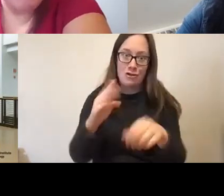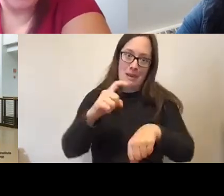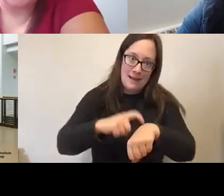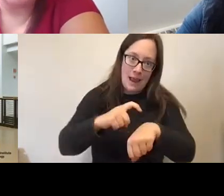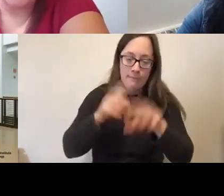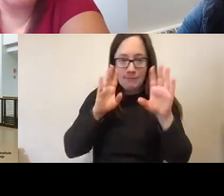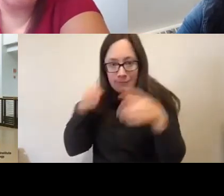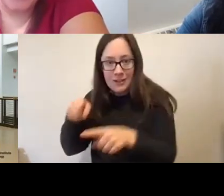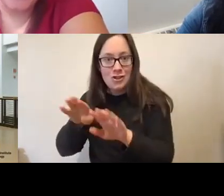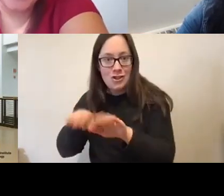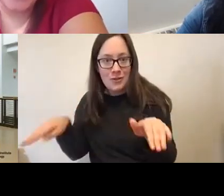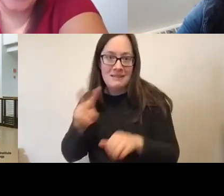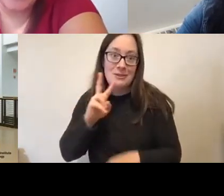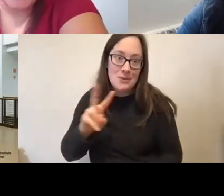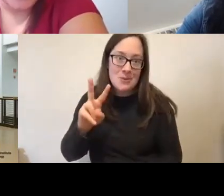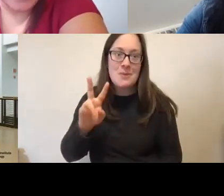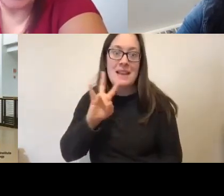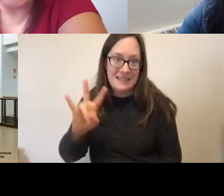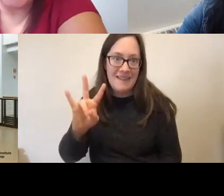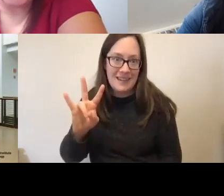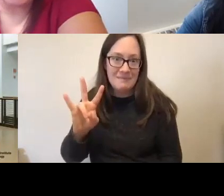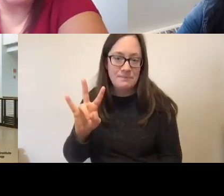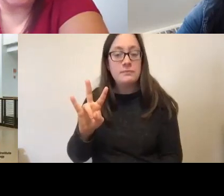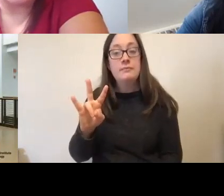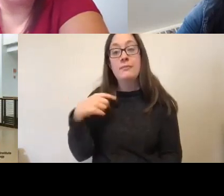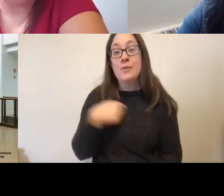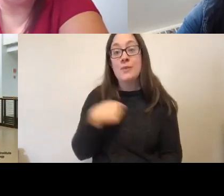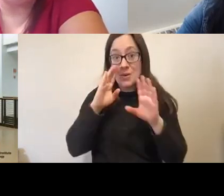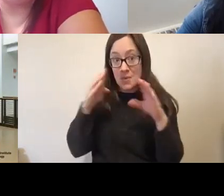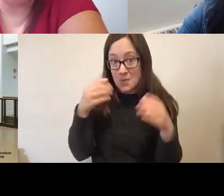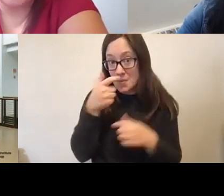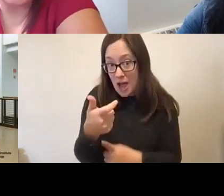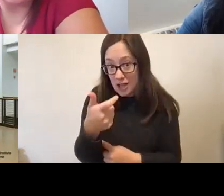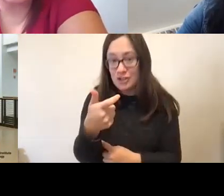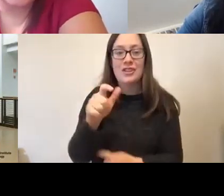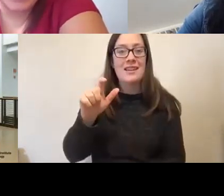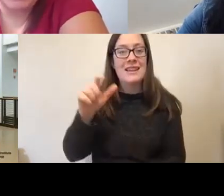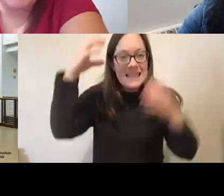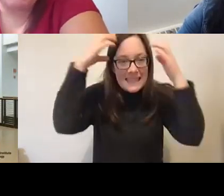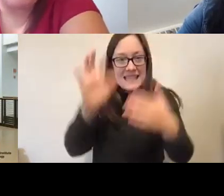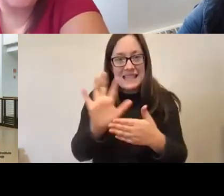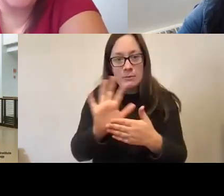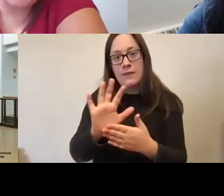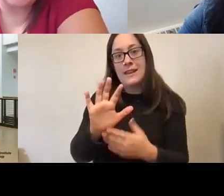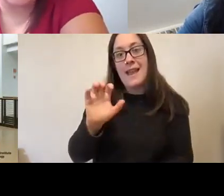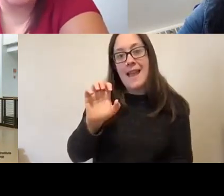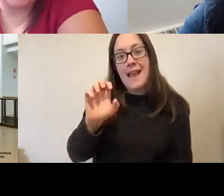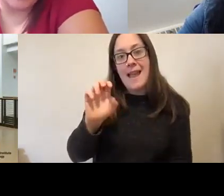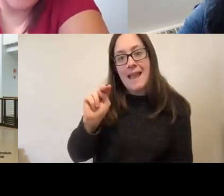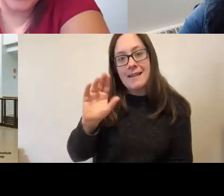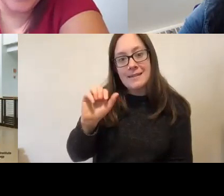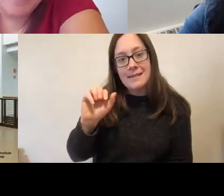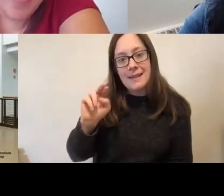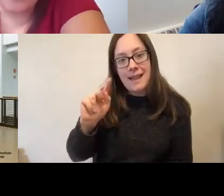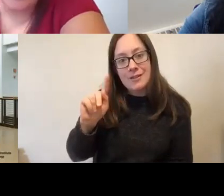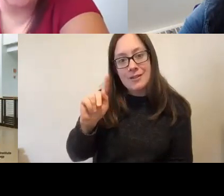with them, we have watched the Disney Encanto about 70 times, probably like this week